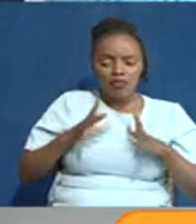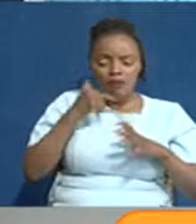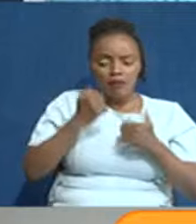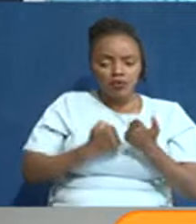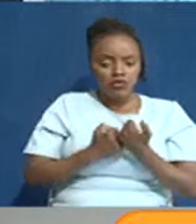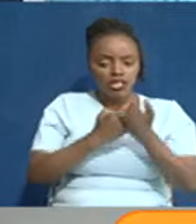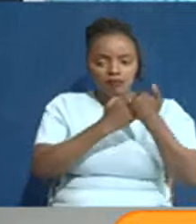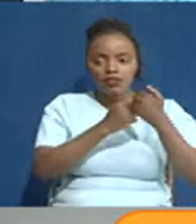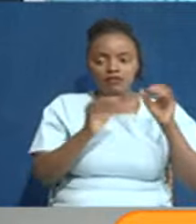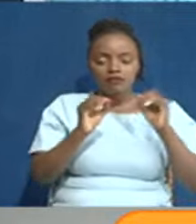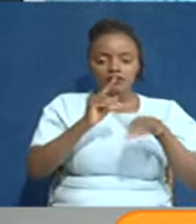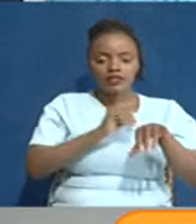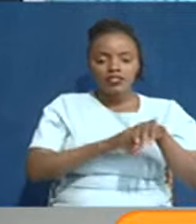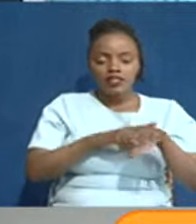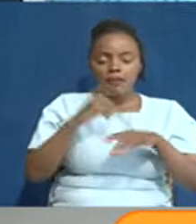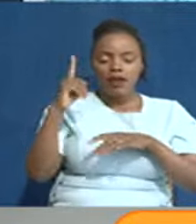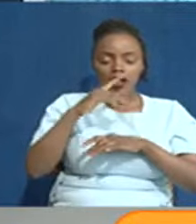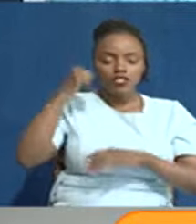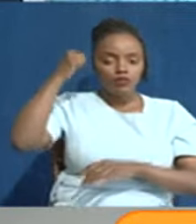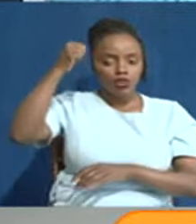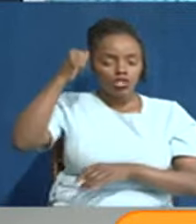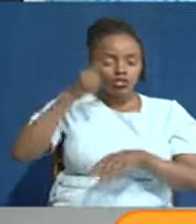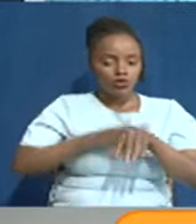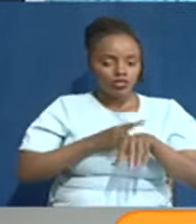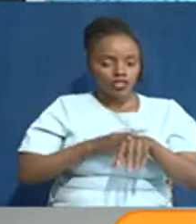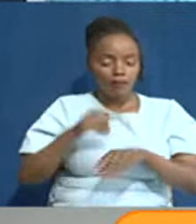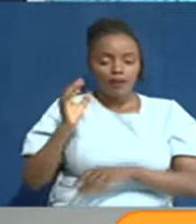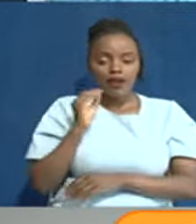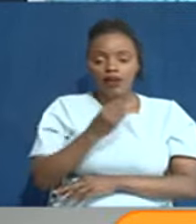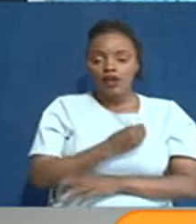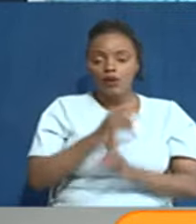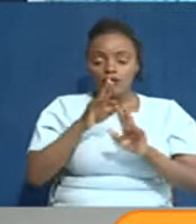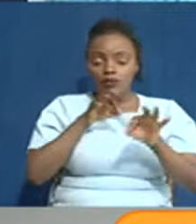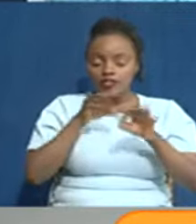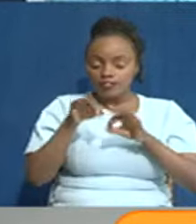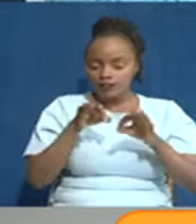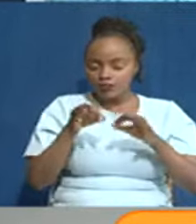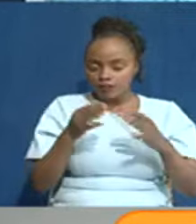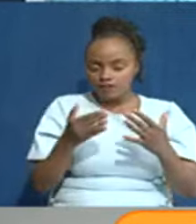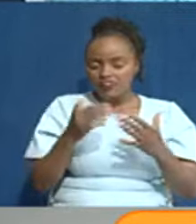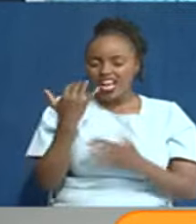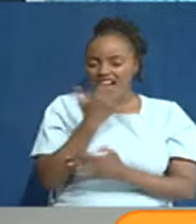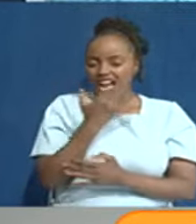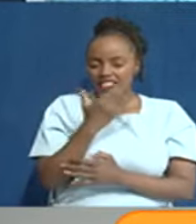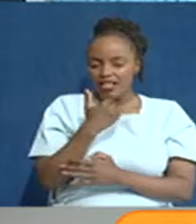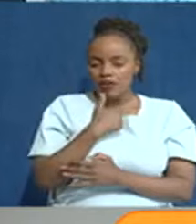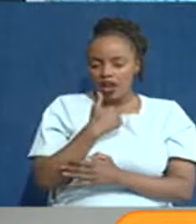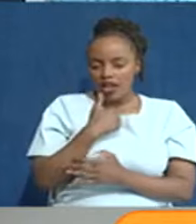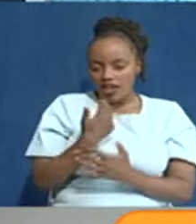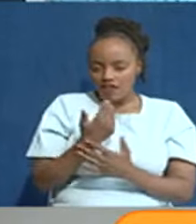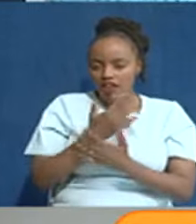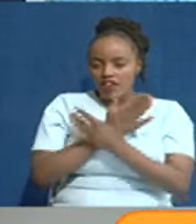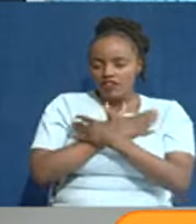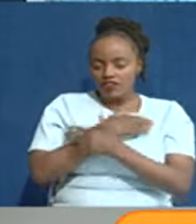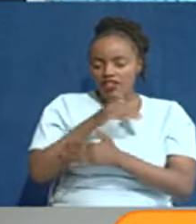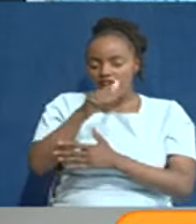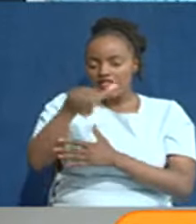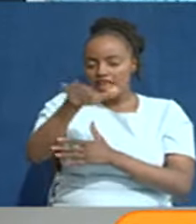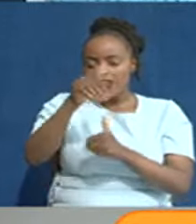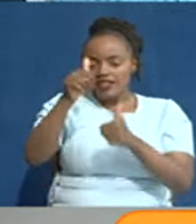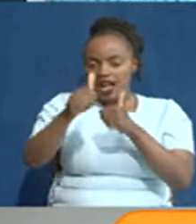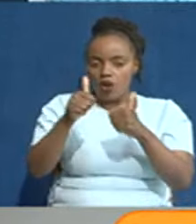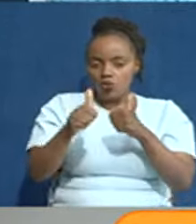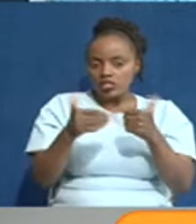with them during harsh political times. And as Kamau Mwangi now reports, Gachagua seems to be making friends in unfamiliar